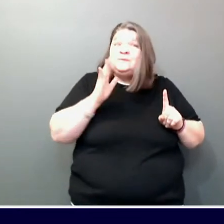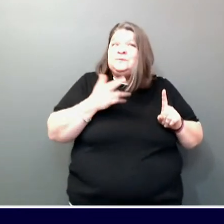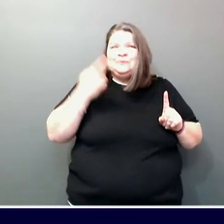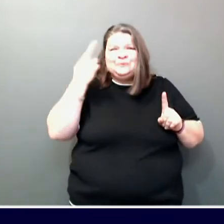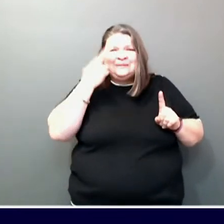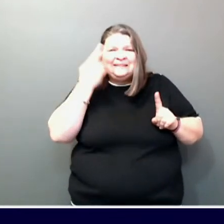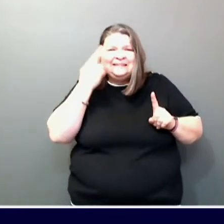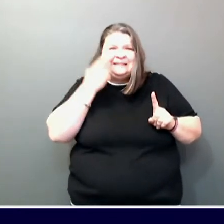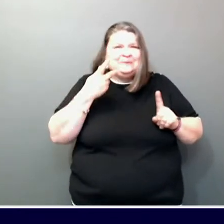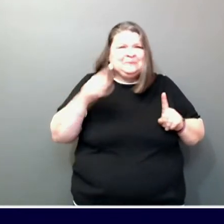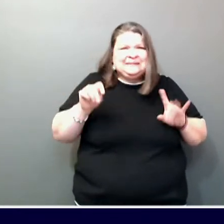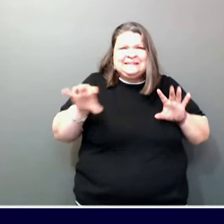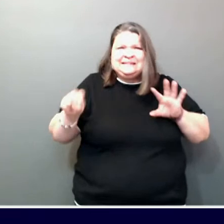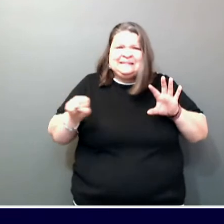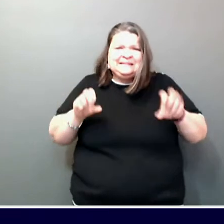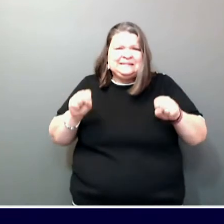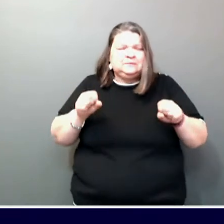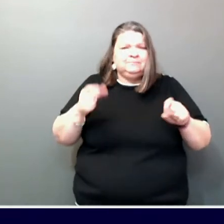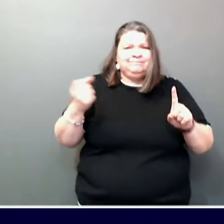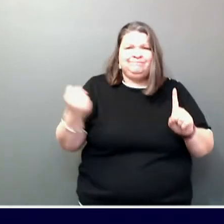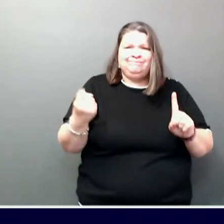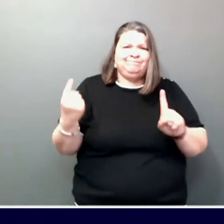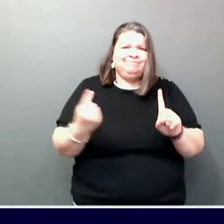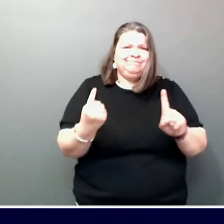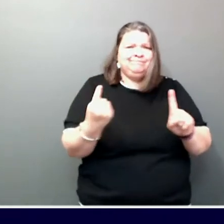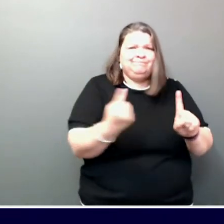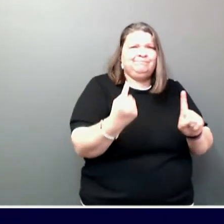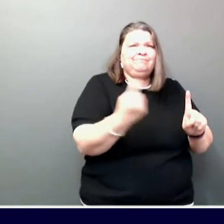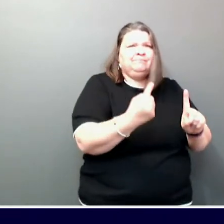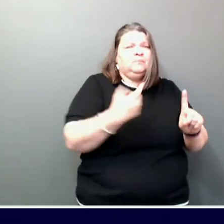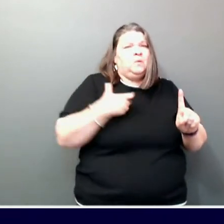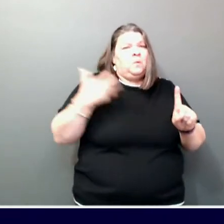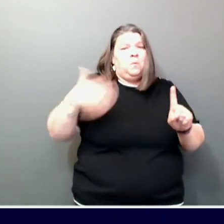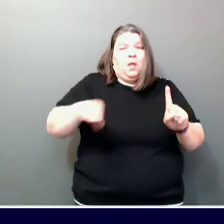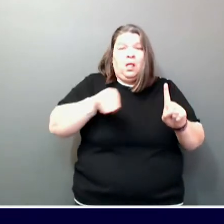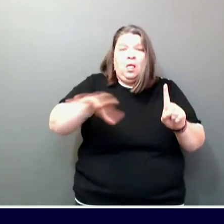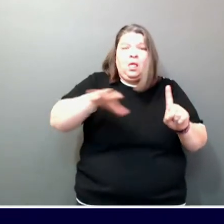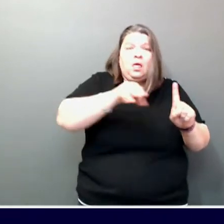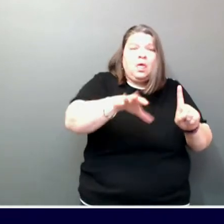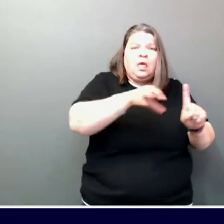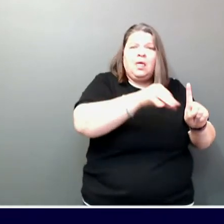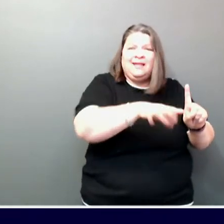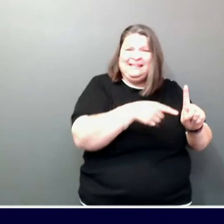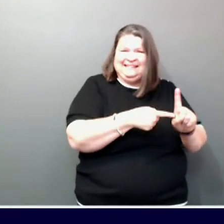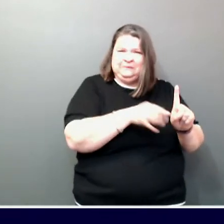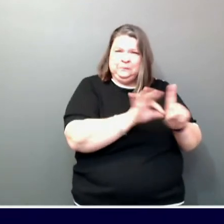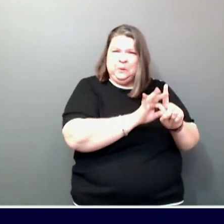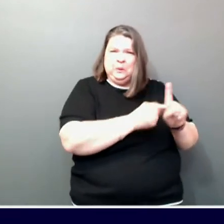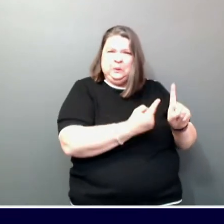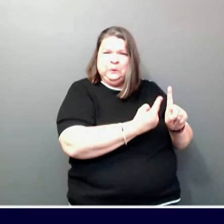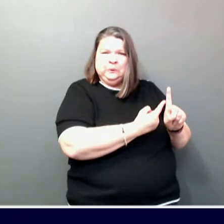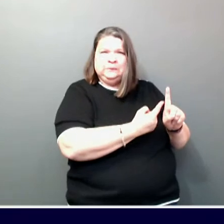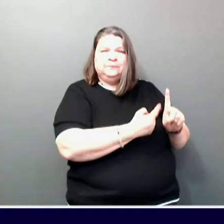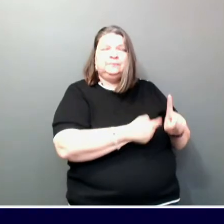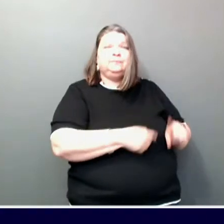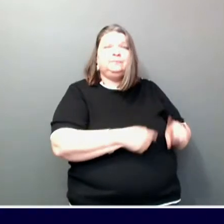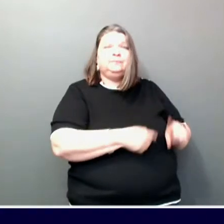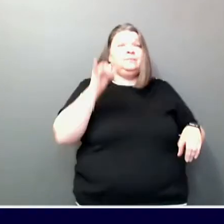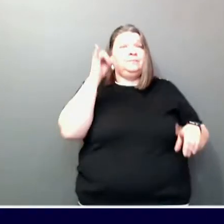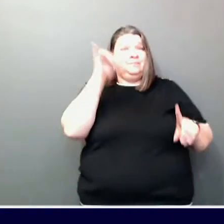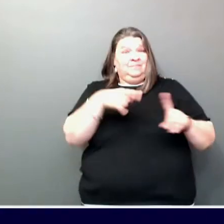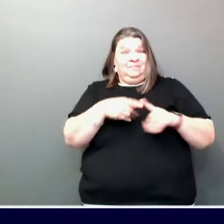these lower trends present an opportunity to revisit our recommendation to mask in